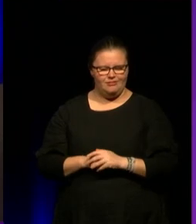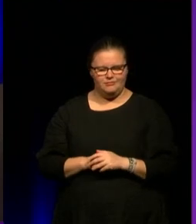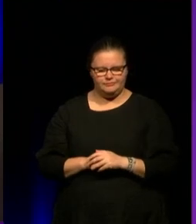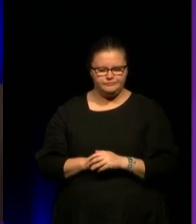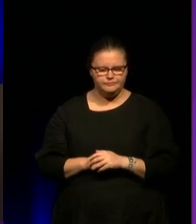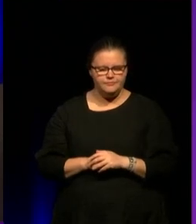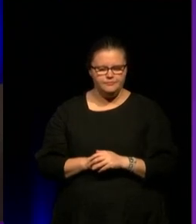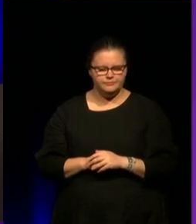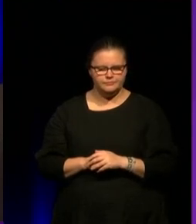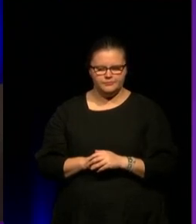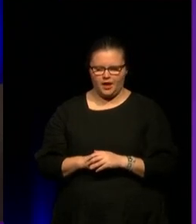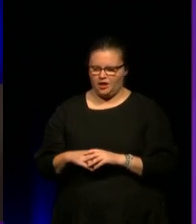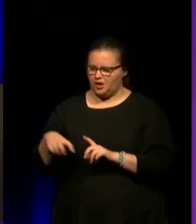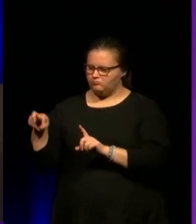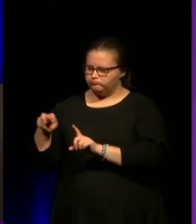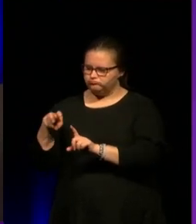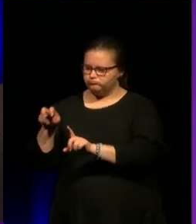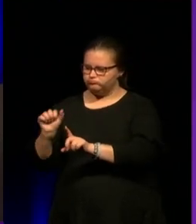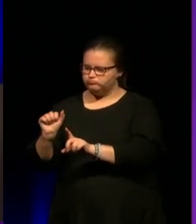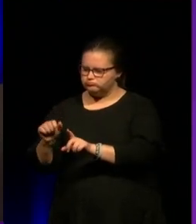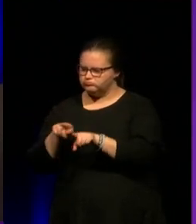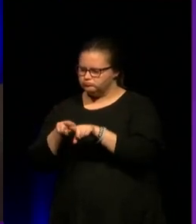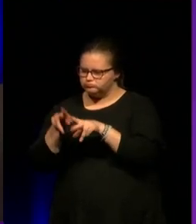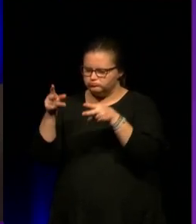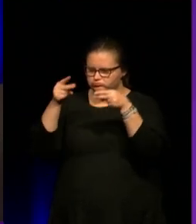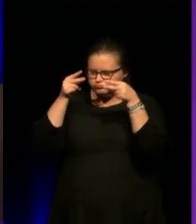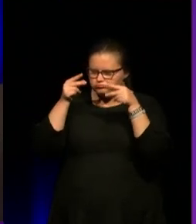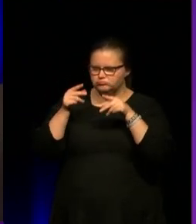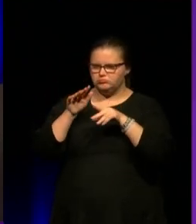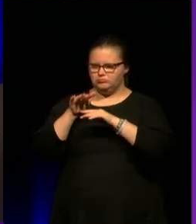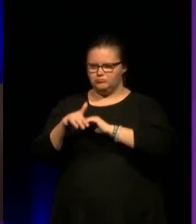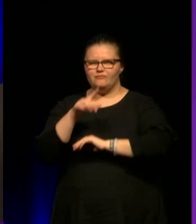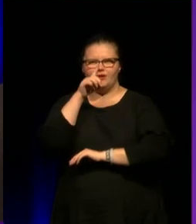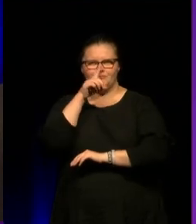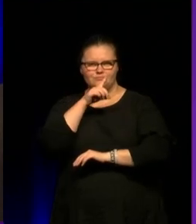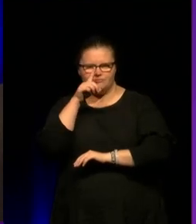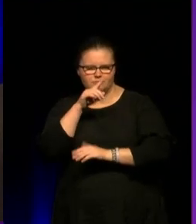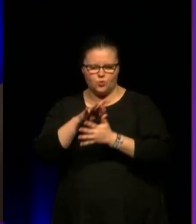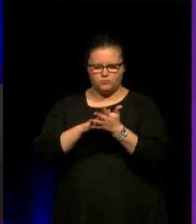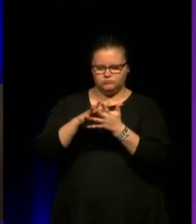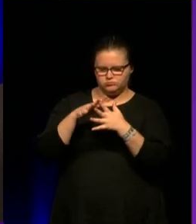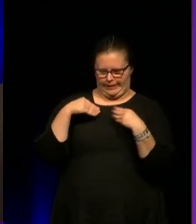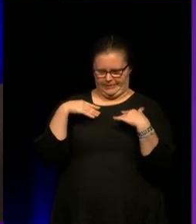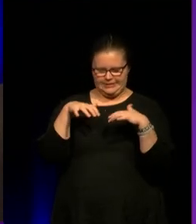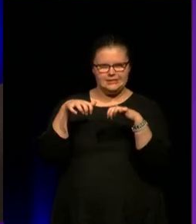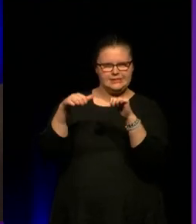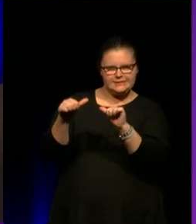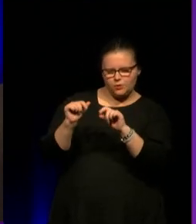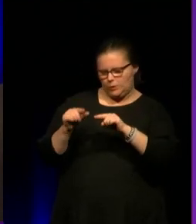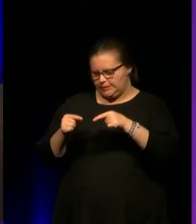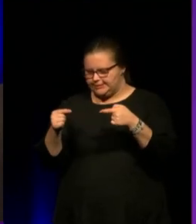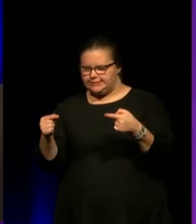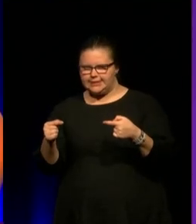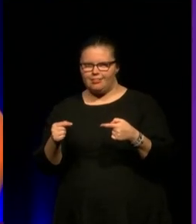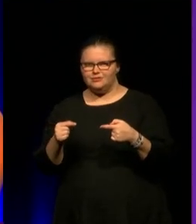And along that road, really learned a lot about people and being an entrepreneur and setbacks and challenges and